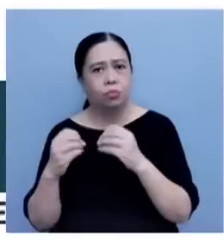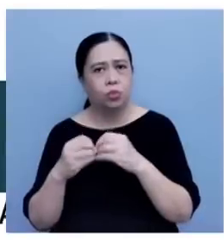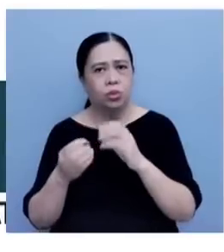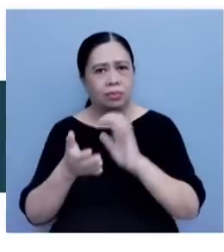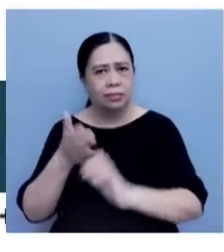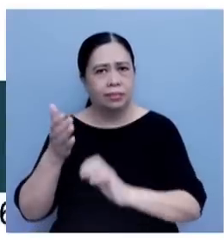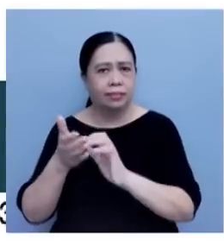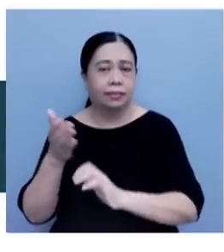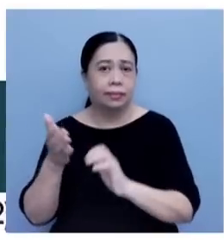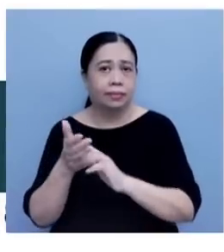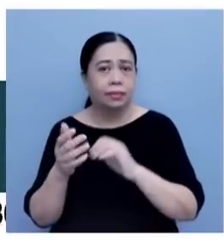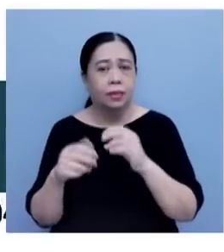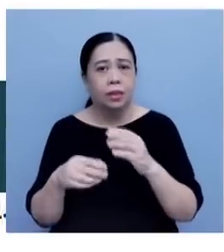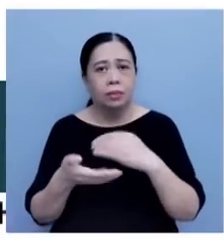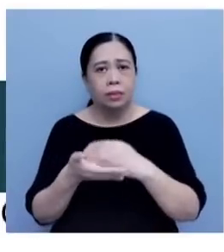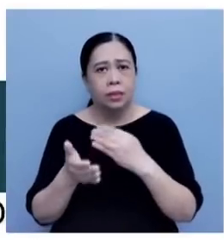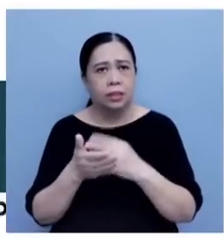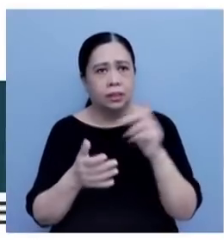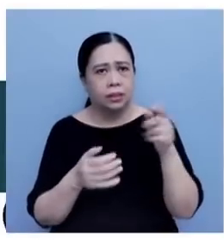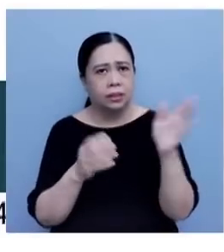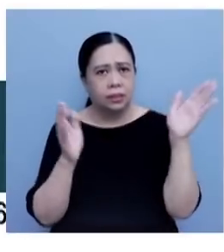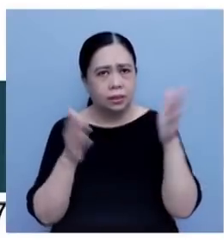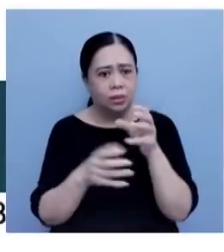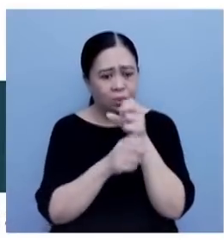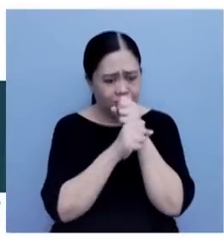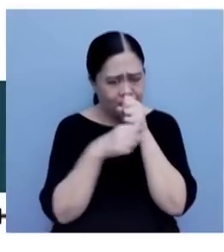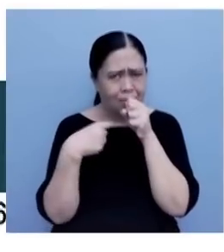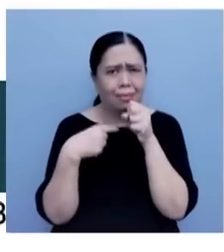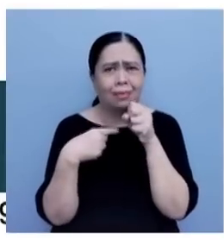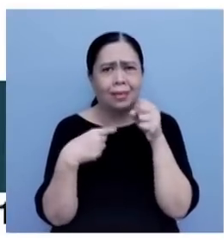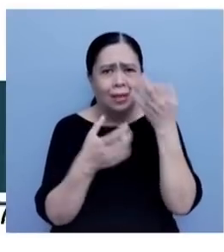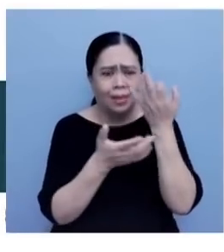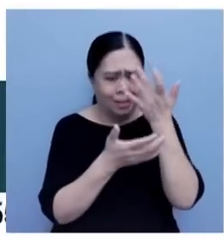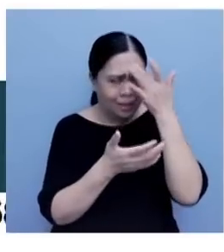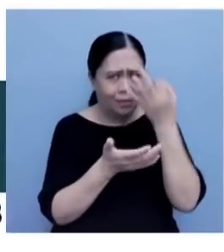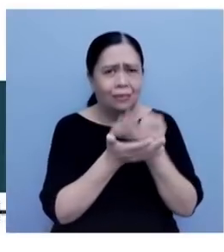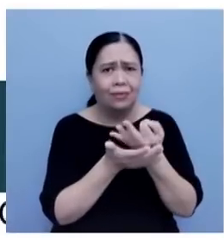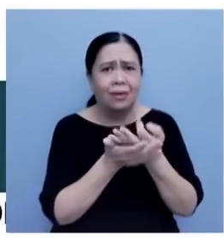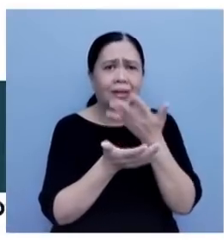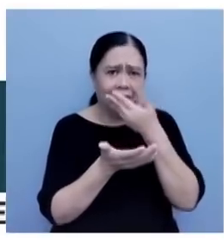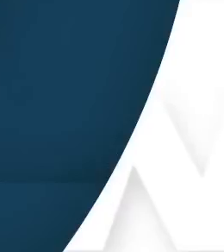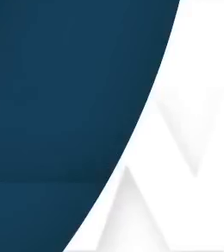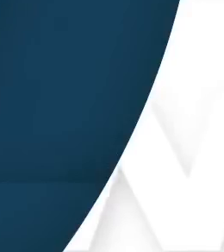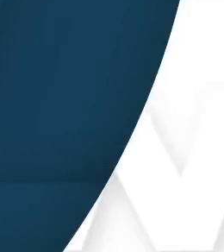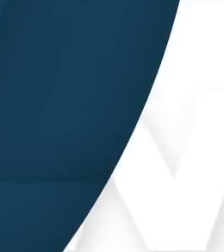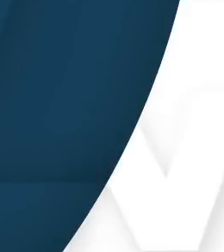It urges government to rechannel confidential and intelligence funds to the health sector.